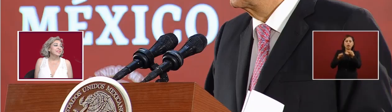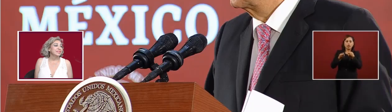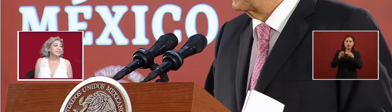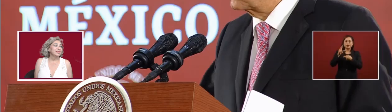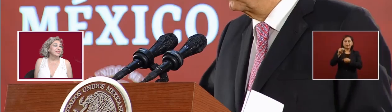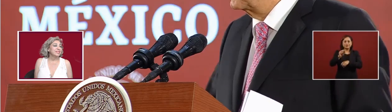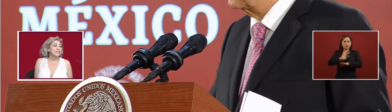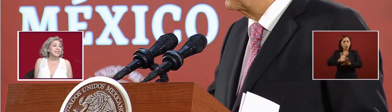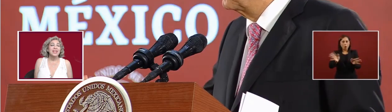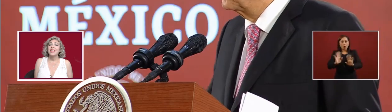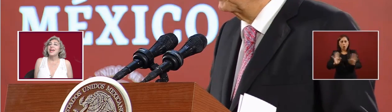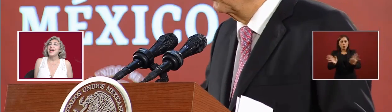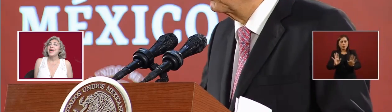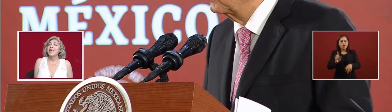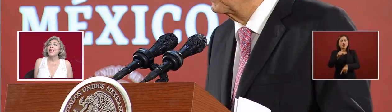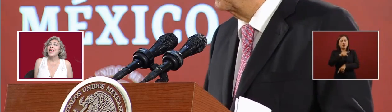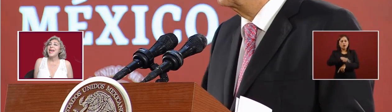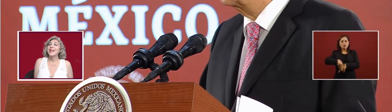act